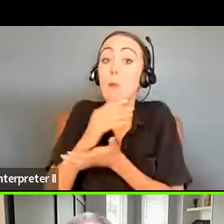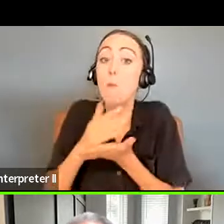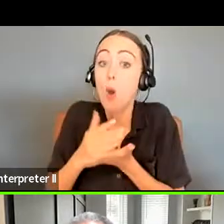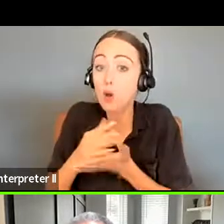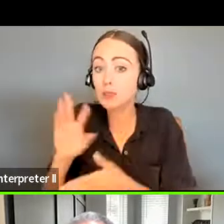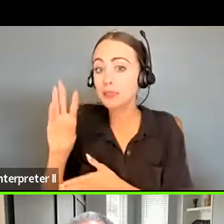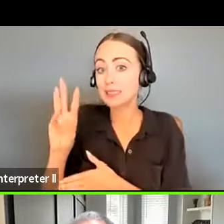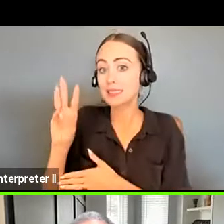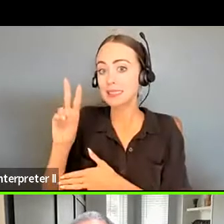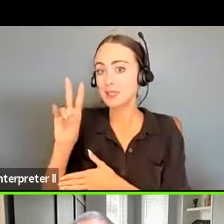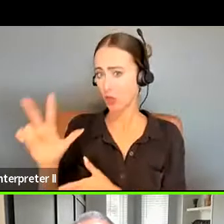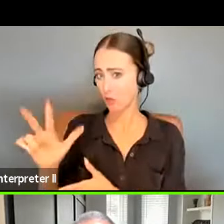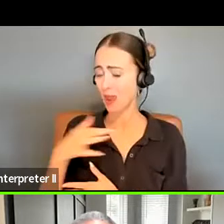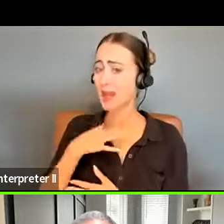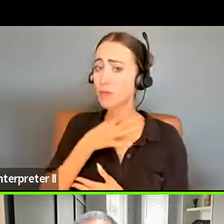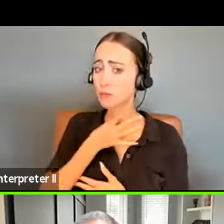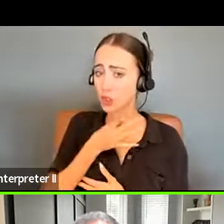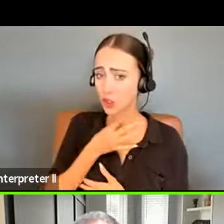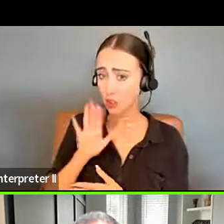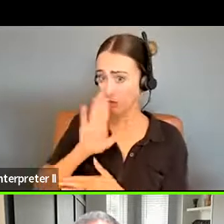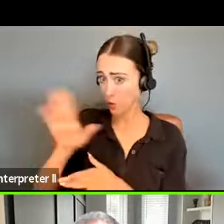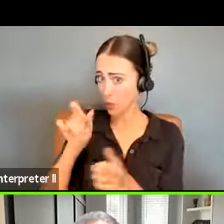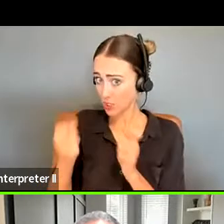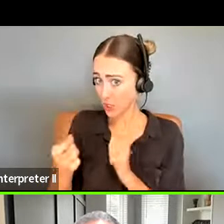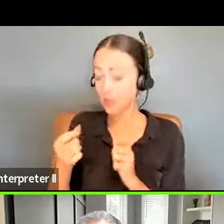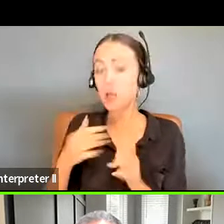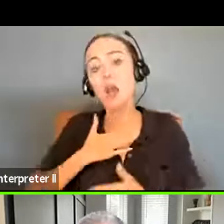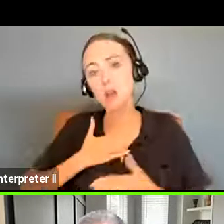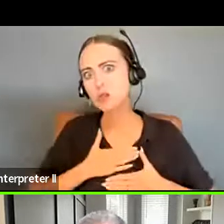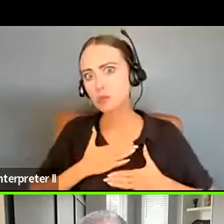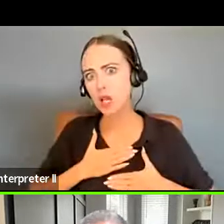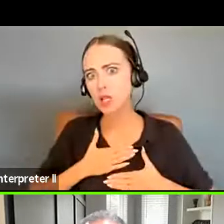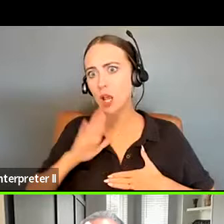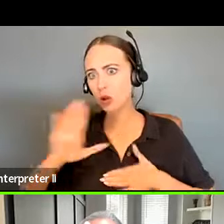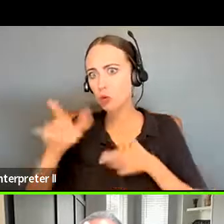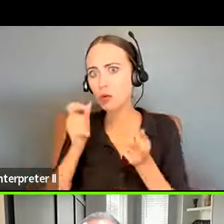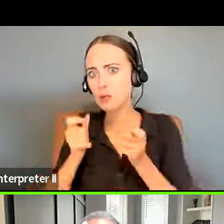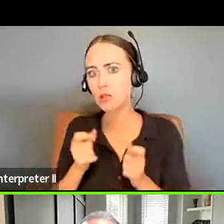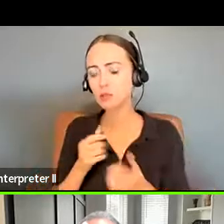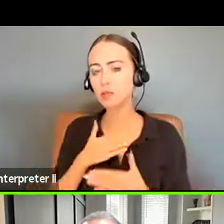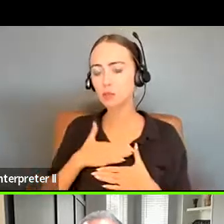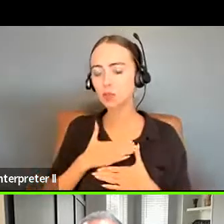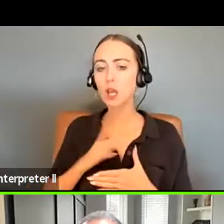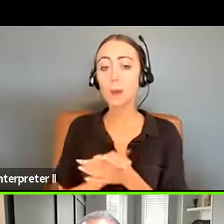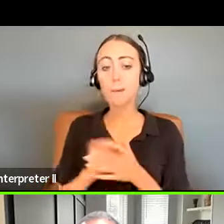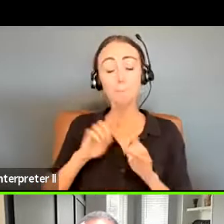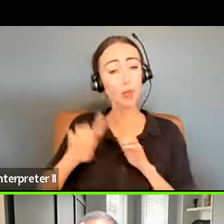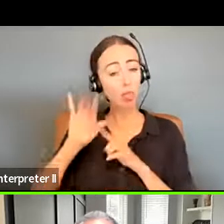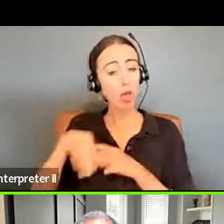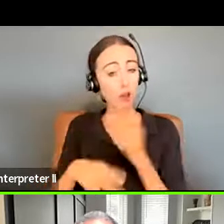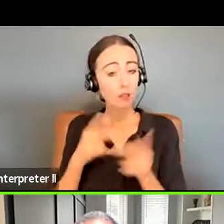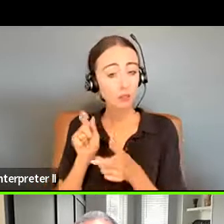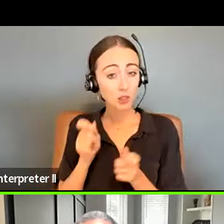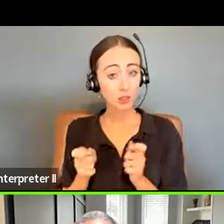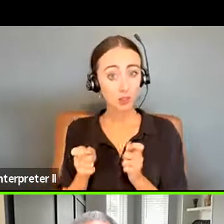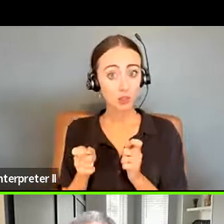I'm curious, Councilmember Che, if the changes that you made, and I appreciate you have made changes, if those changes